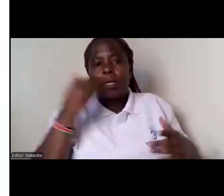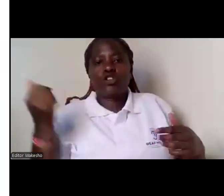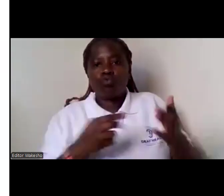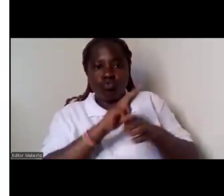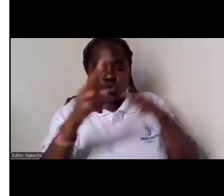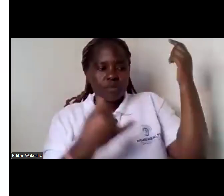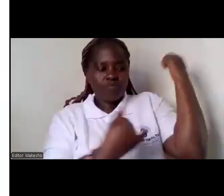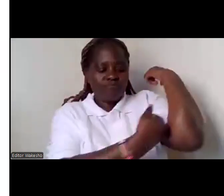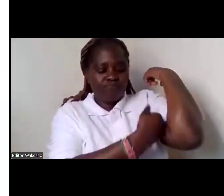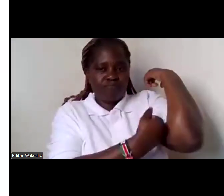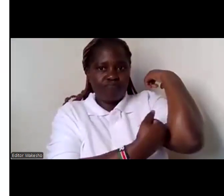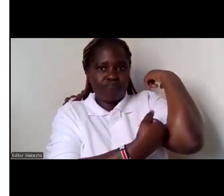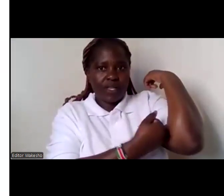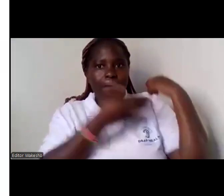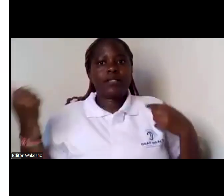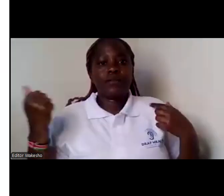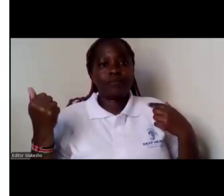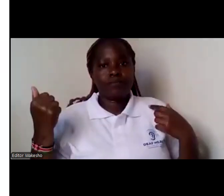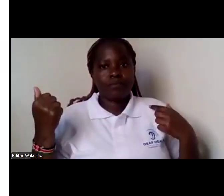is non-hormonal.